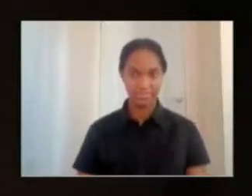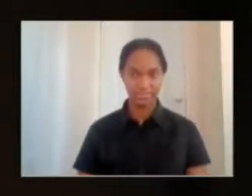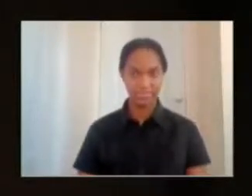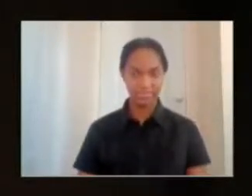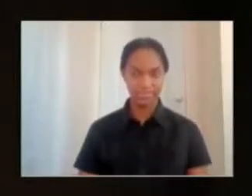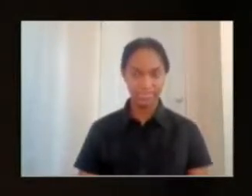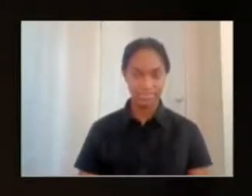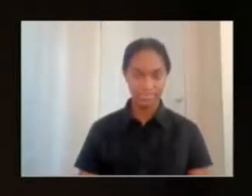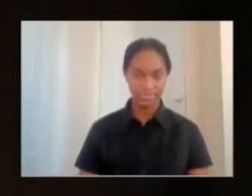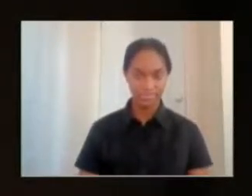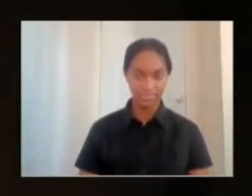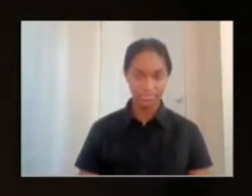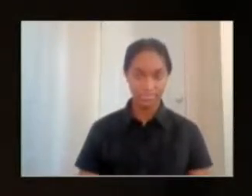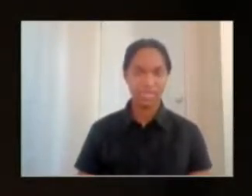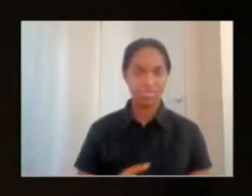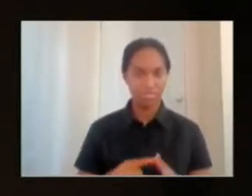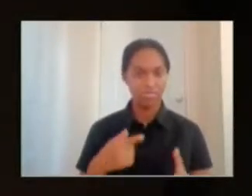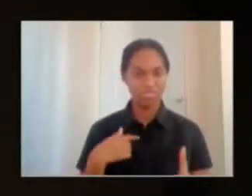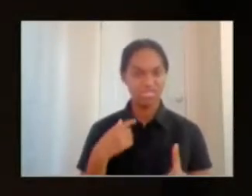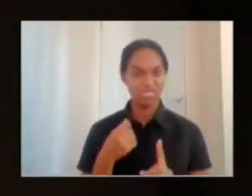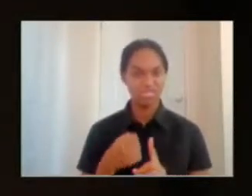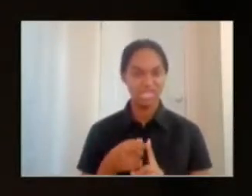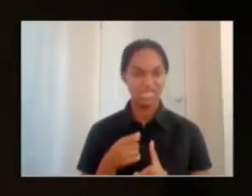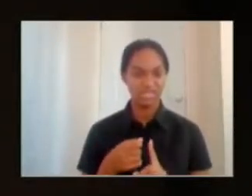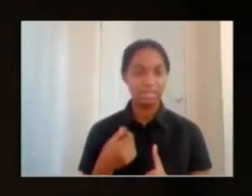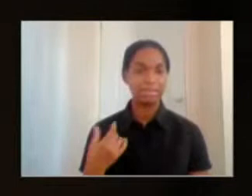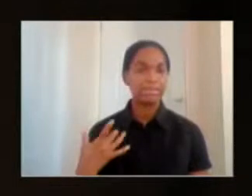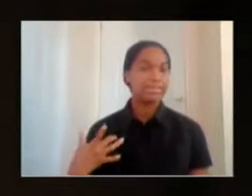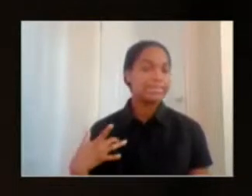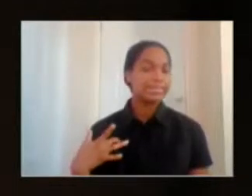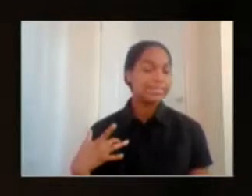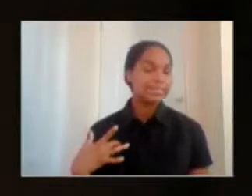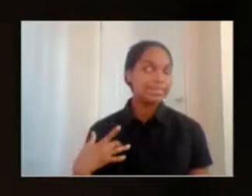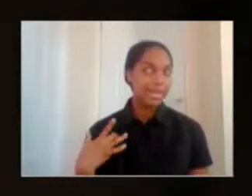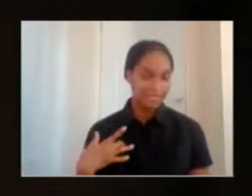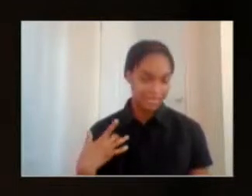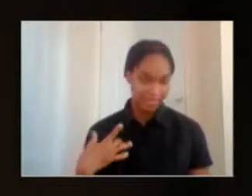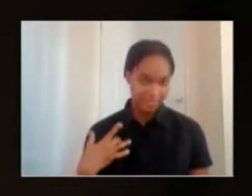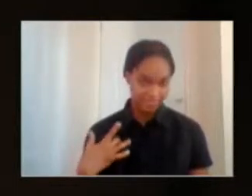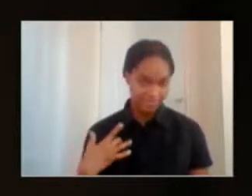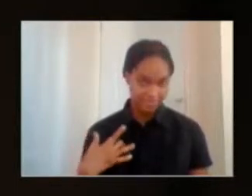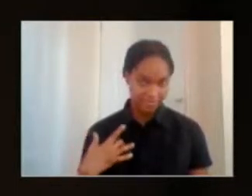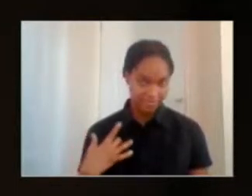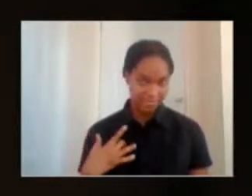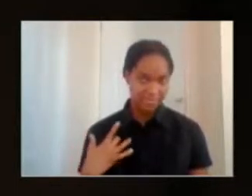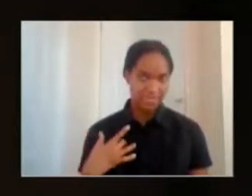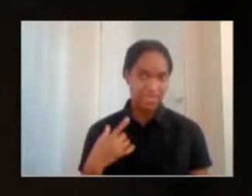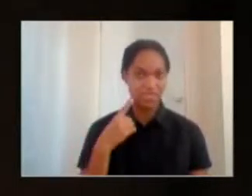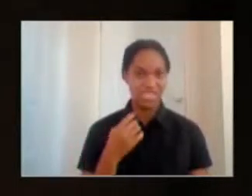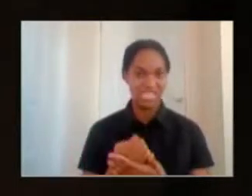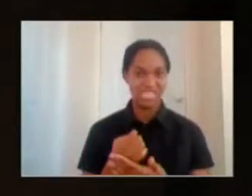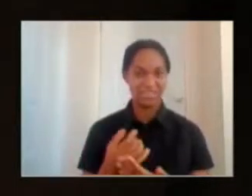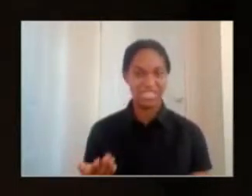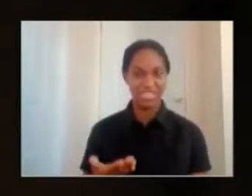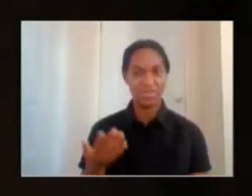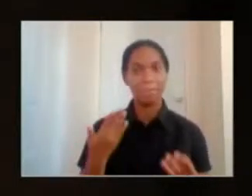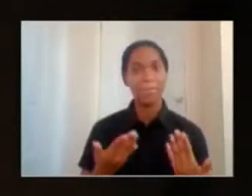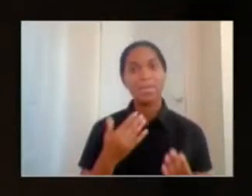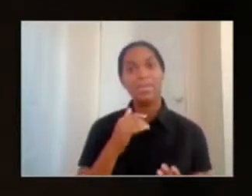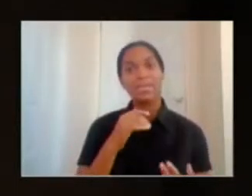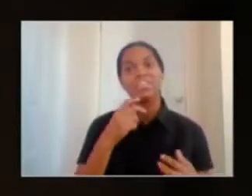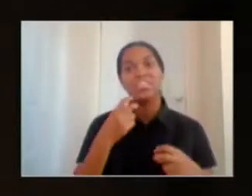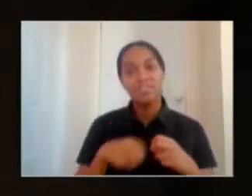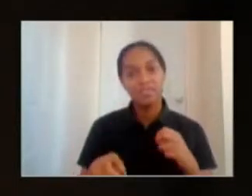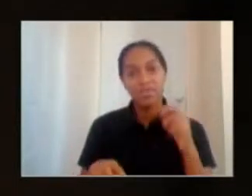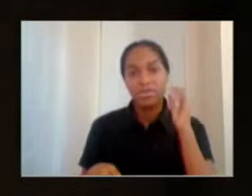But I'm sensitive to the economics down here, and while it might be difficult